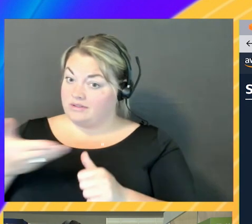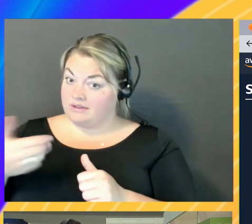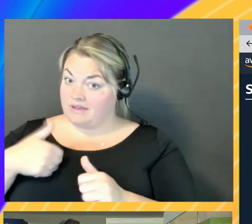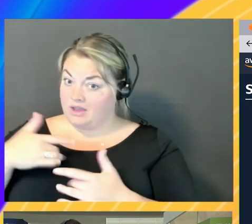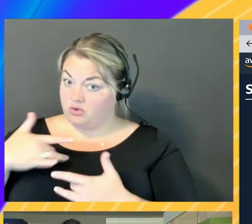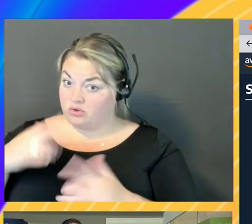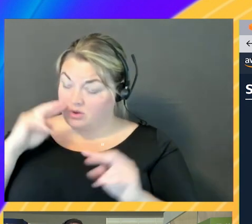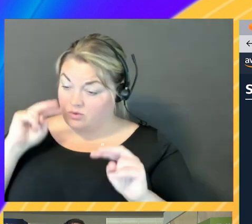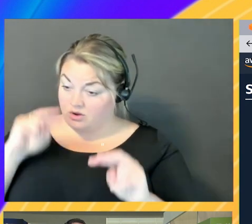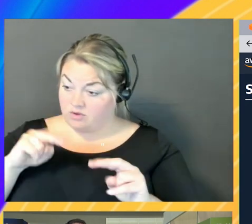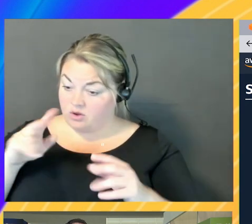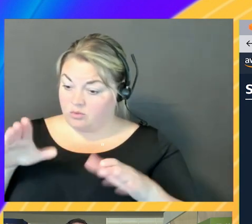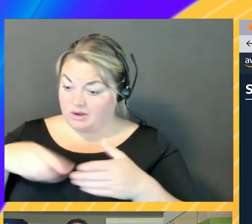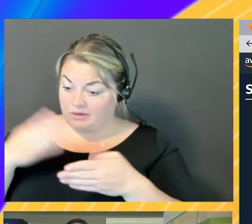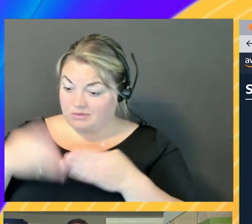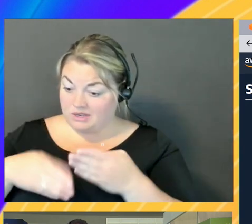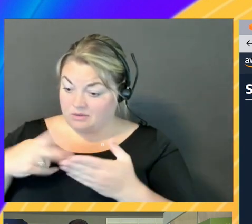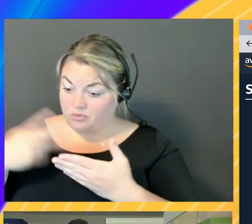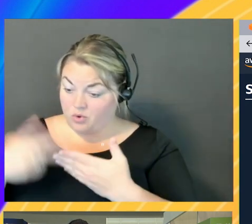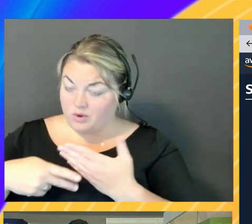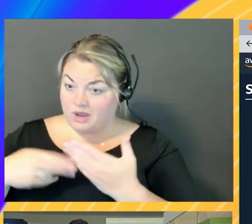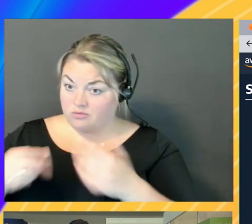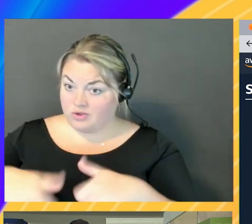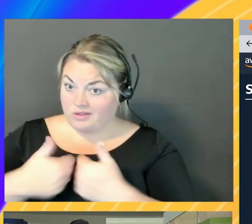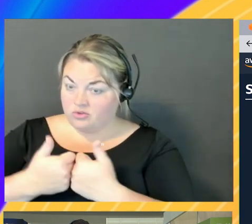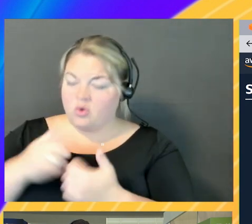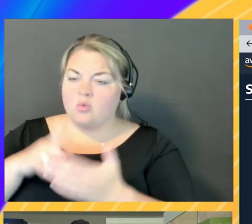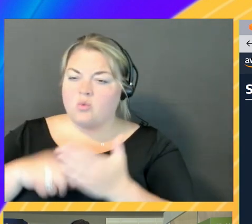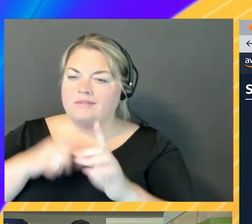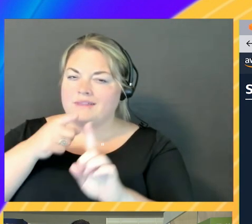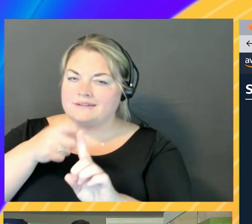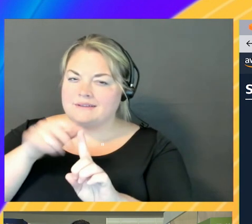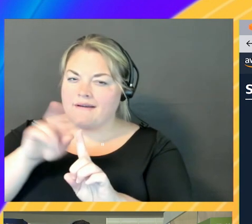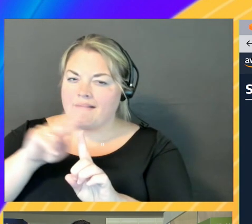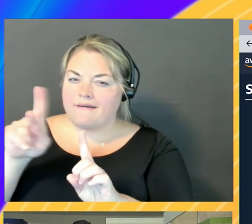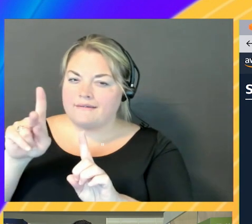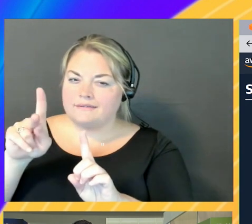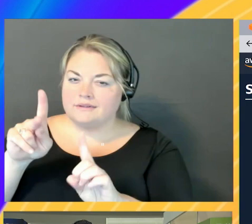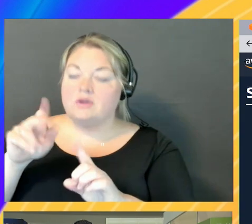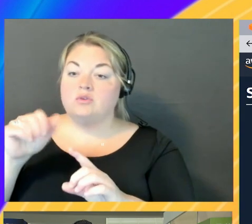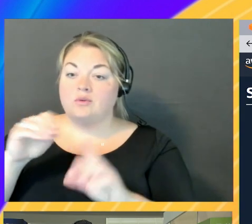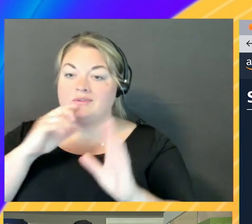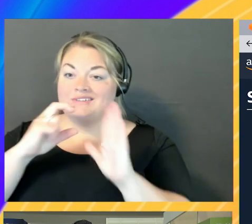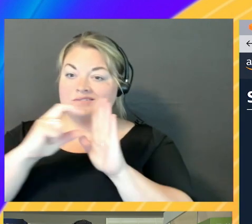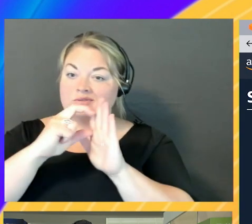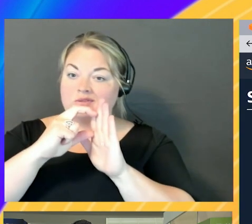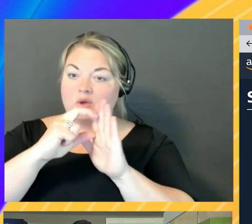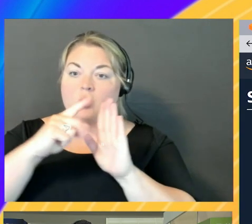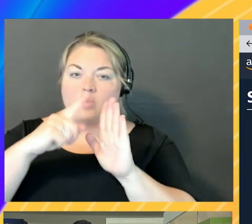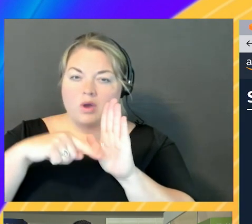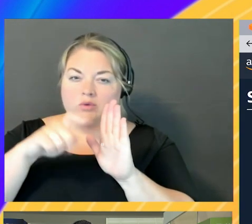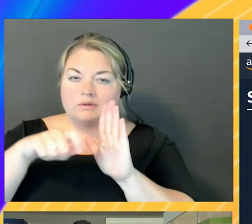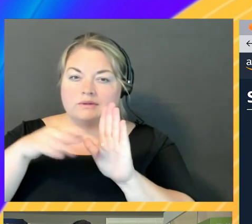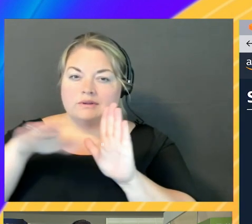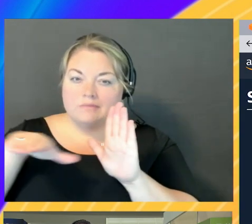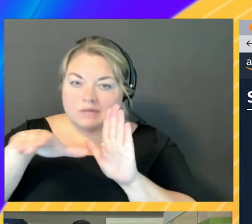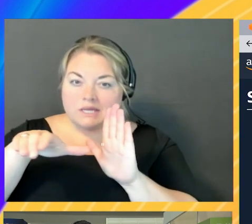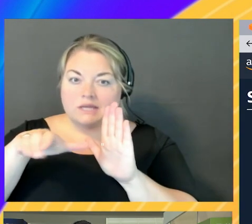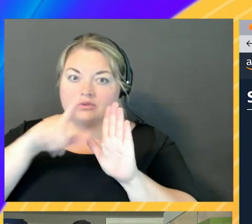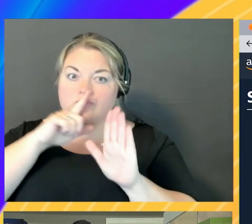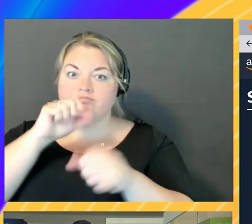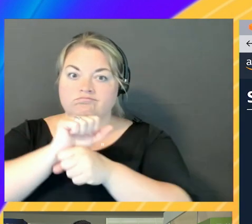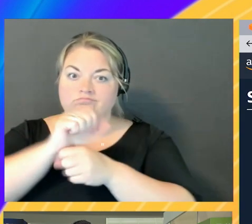Jam challenge is what the actual task is. So there's a section on what the task, what you need to complete to actually complete the task.